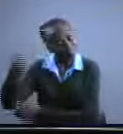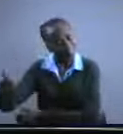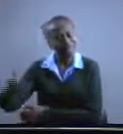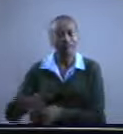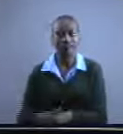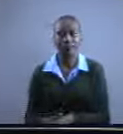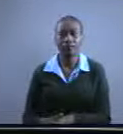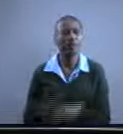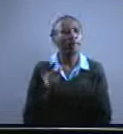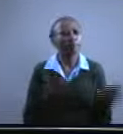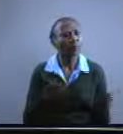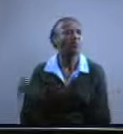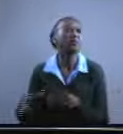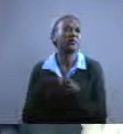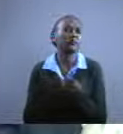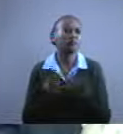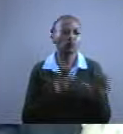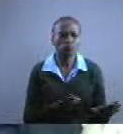Order, members, order.